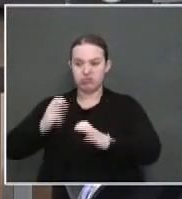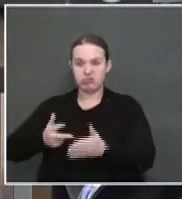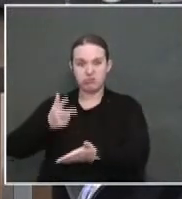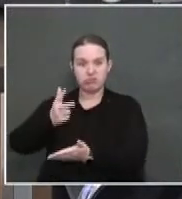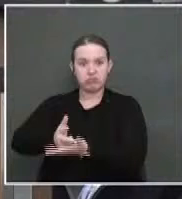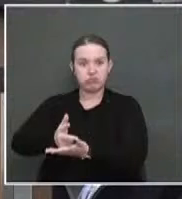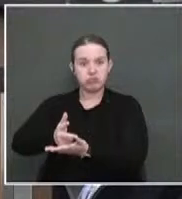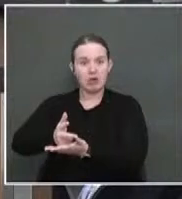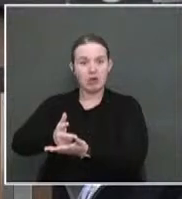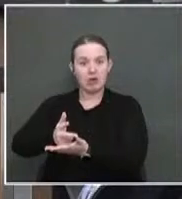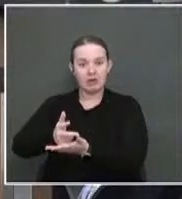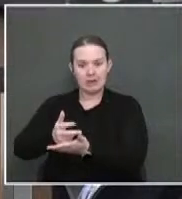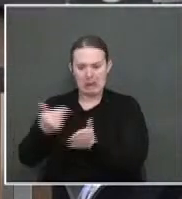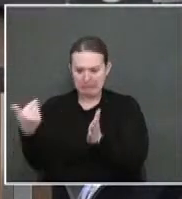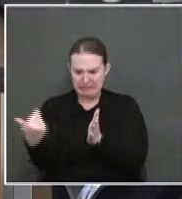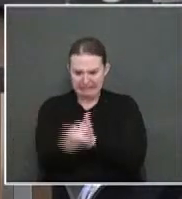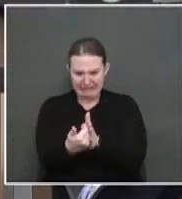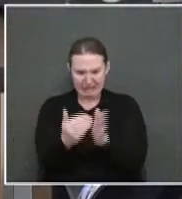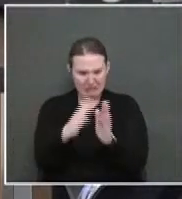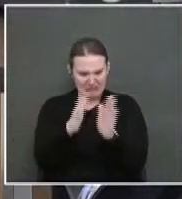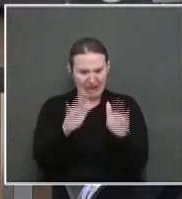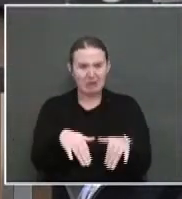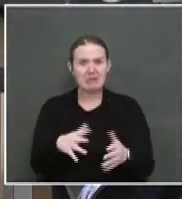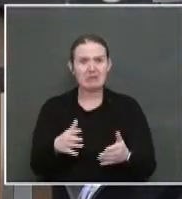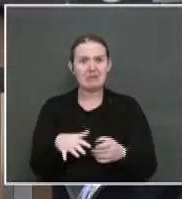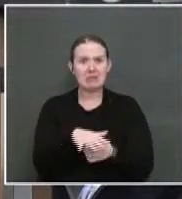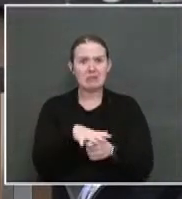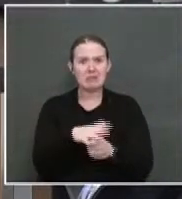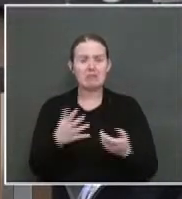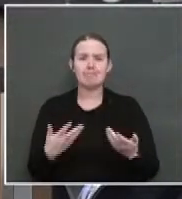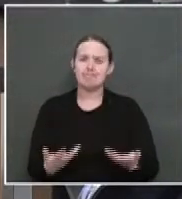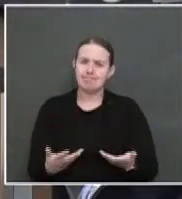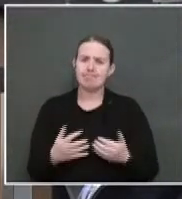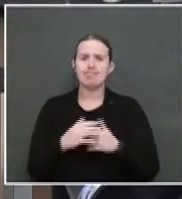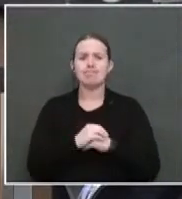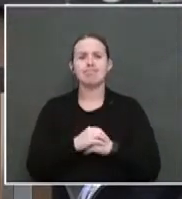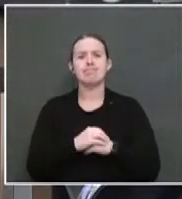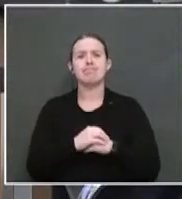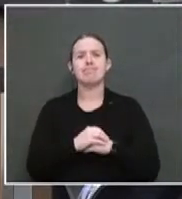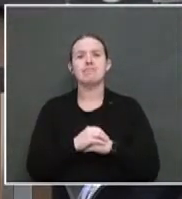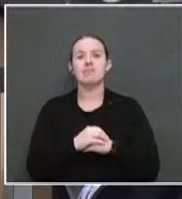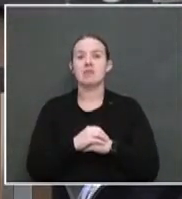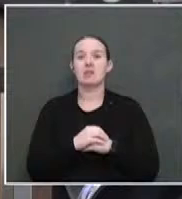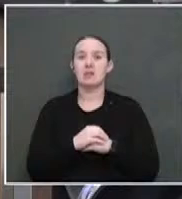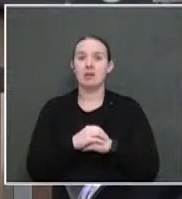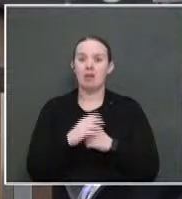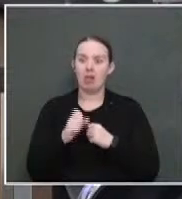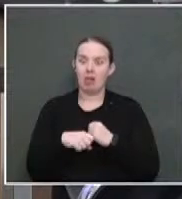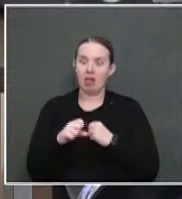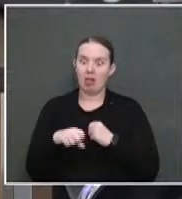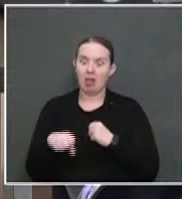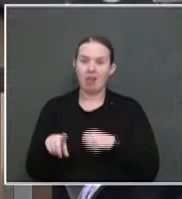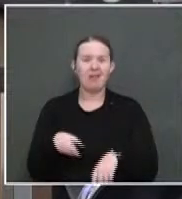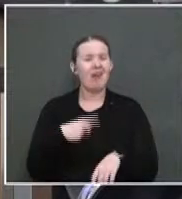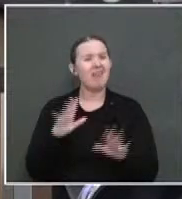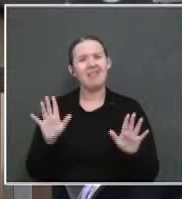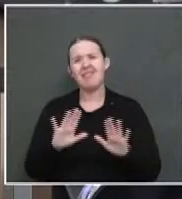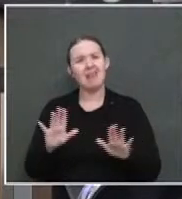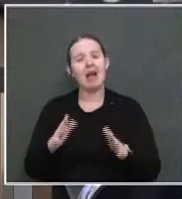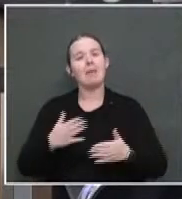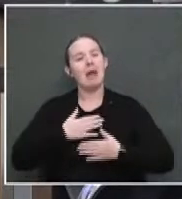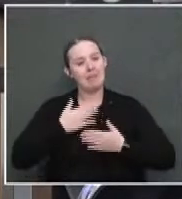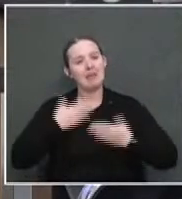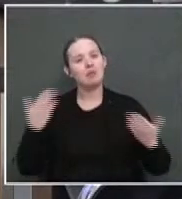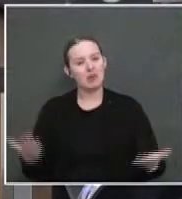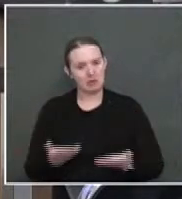parking directly next to our neighborhoods. So this has taken too long. I'm glad we're here. I